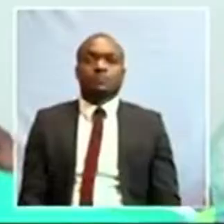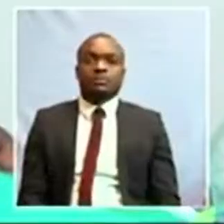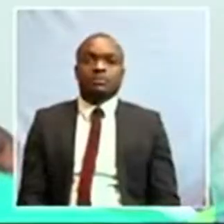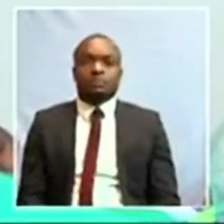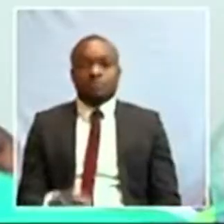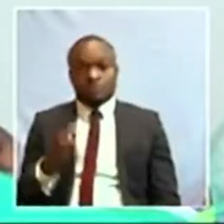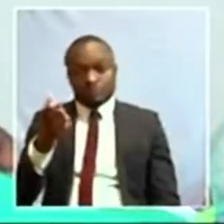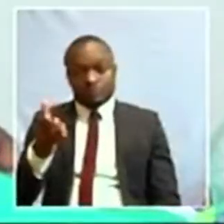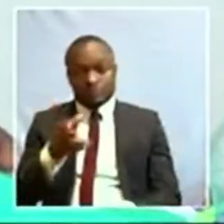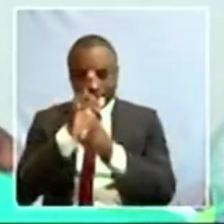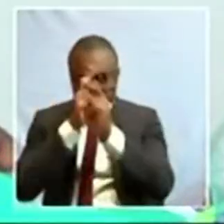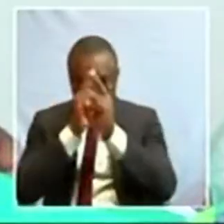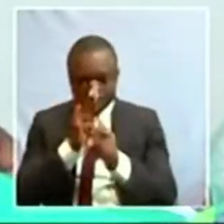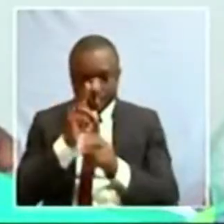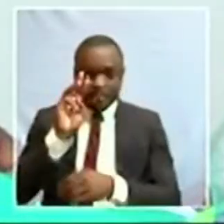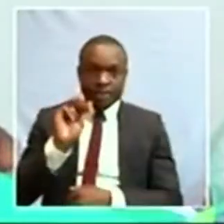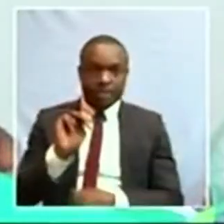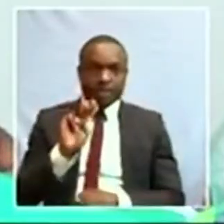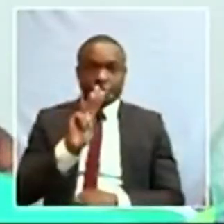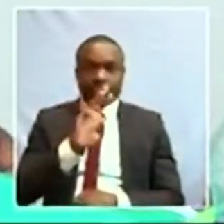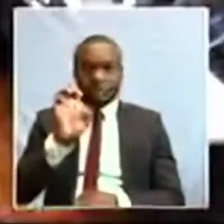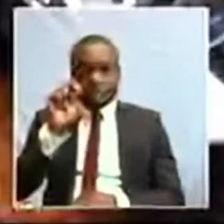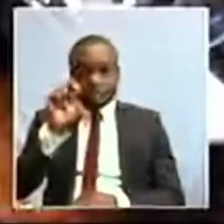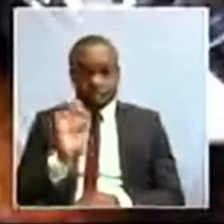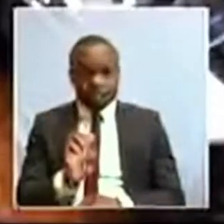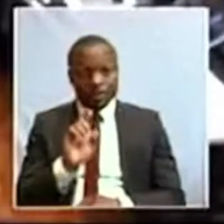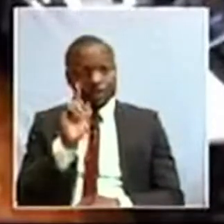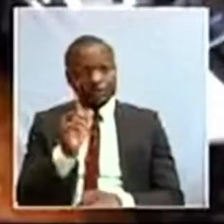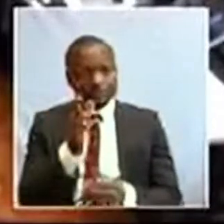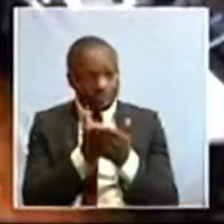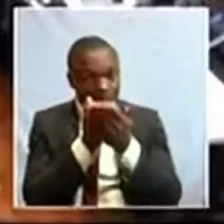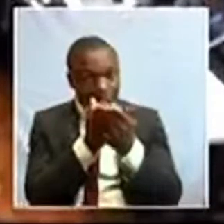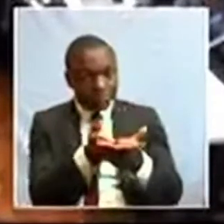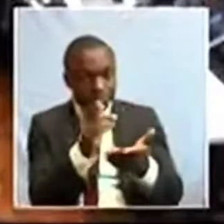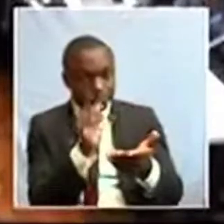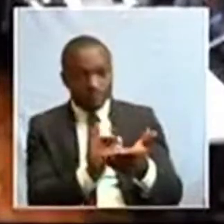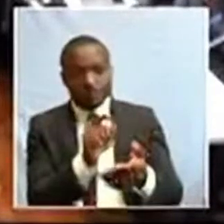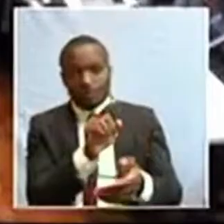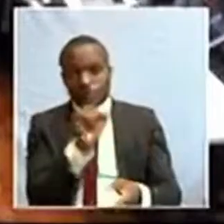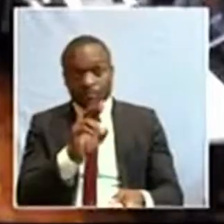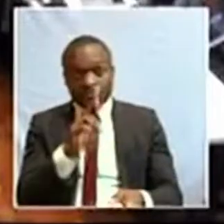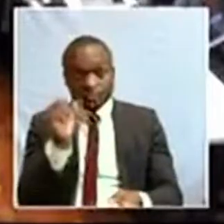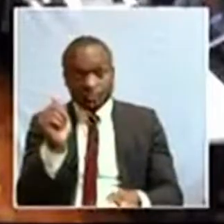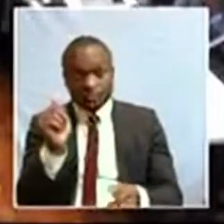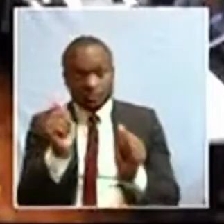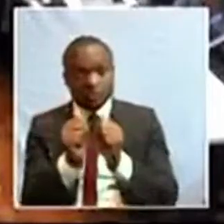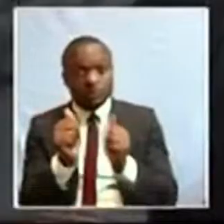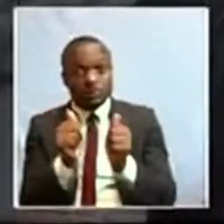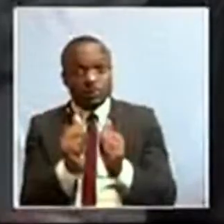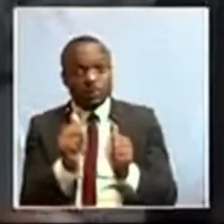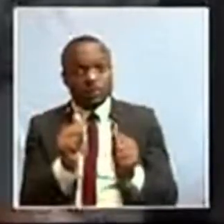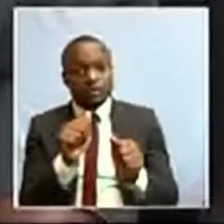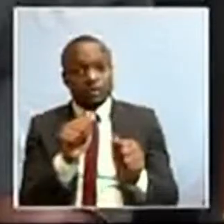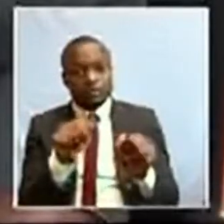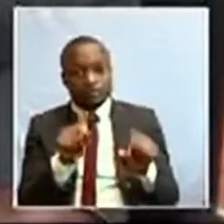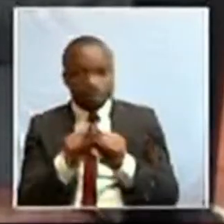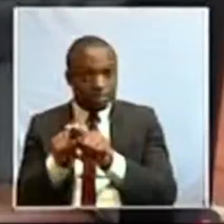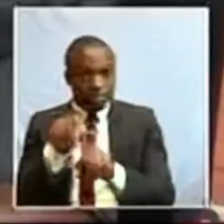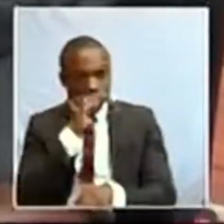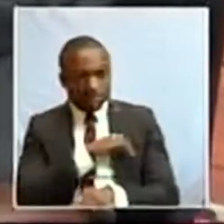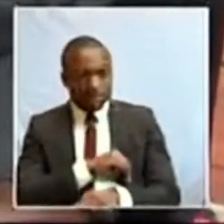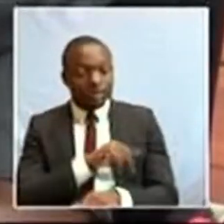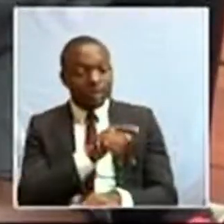Yes, Honorable Man. Thank you so much. Did you submit this to ZRI and NAPSA so that they